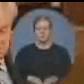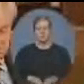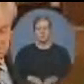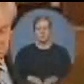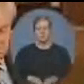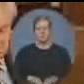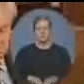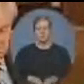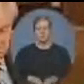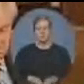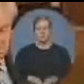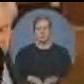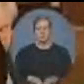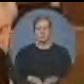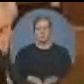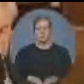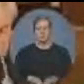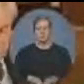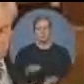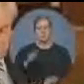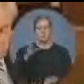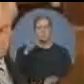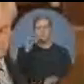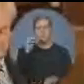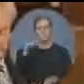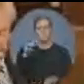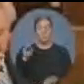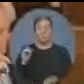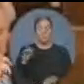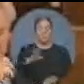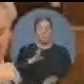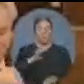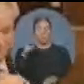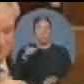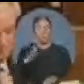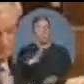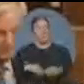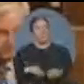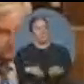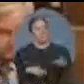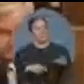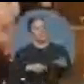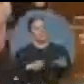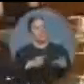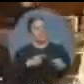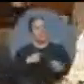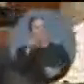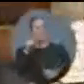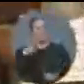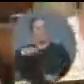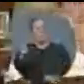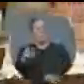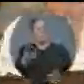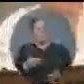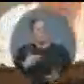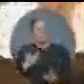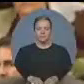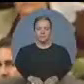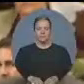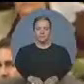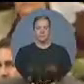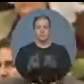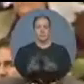Speaker, even Robert Mugabe is there. Why is the Canadian Minister not there?